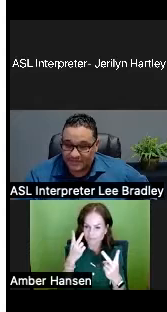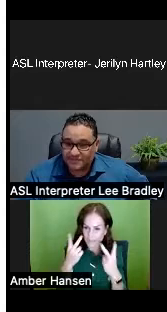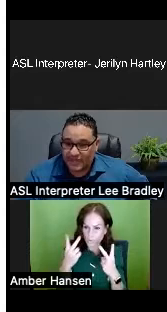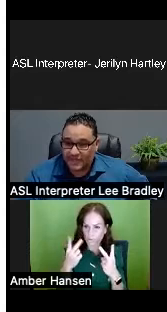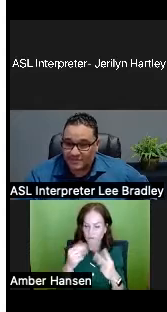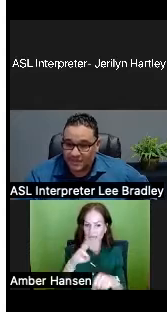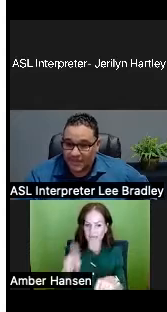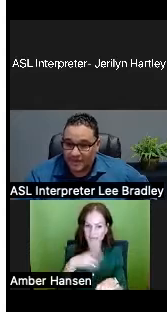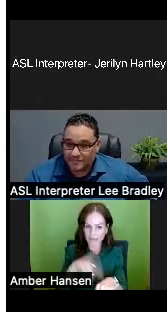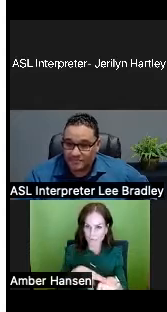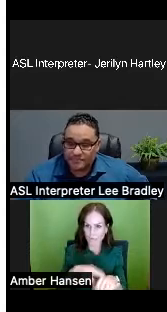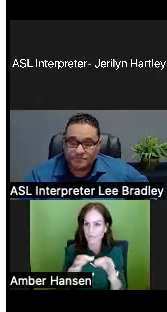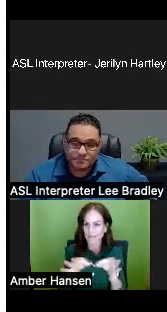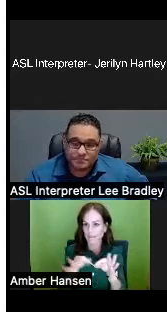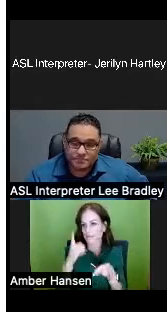effective and